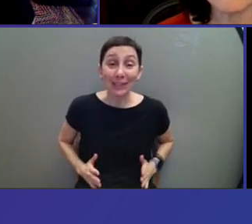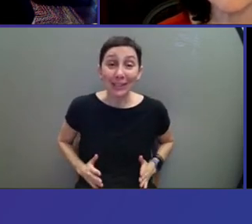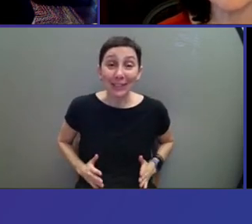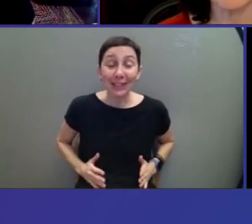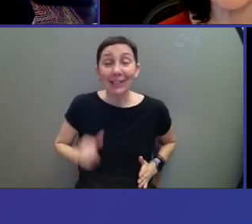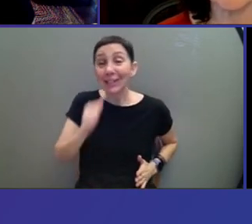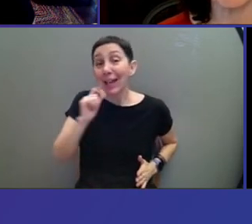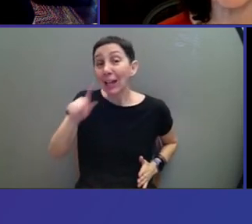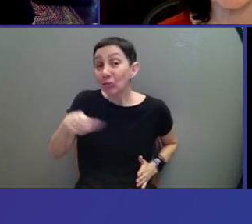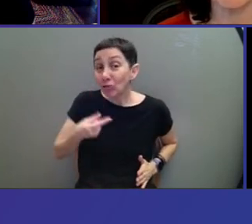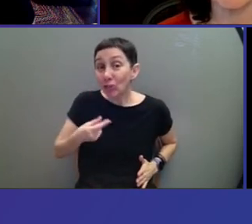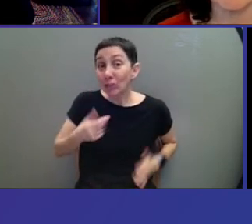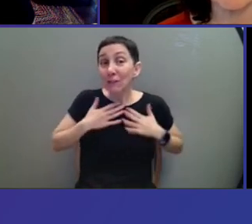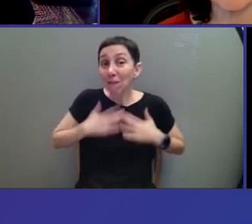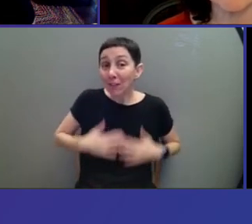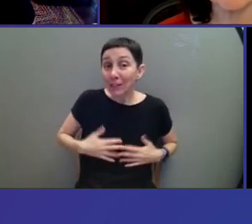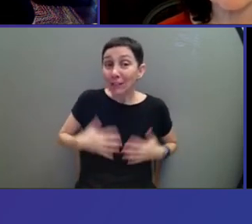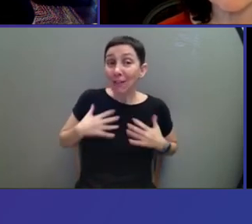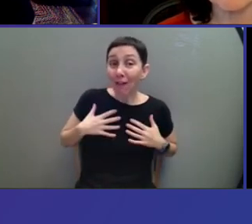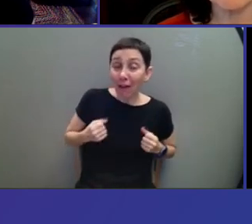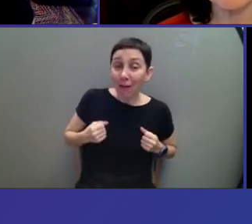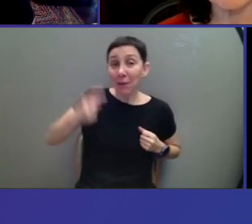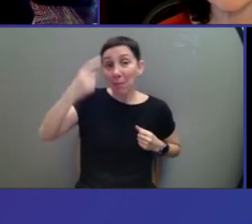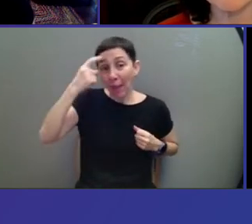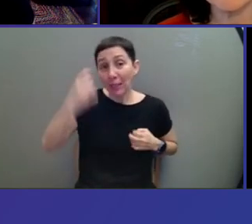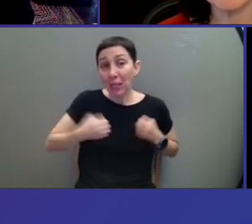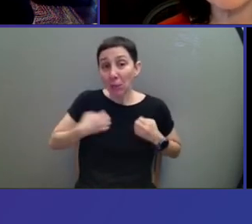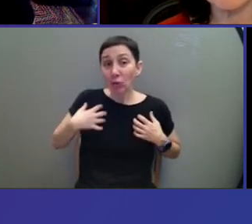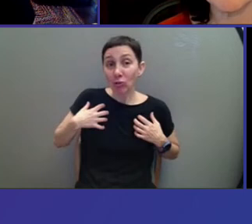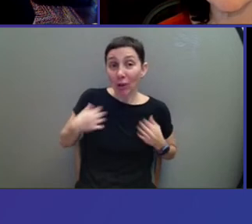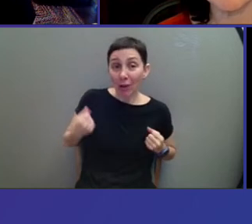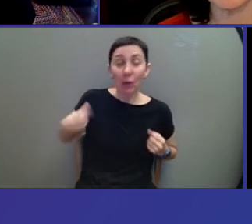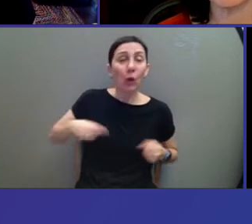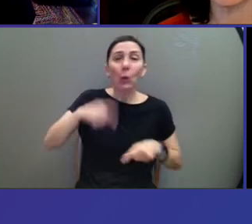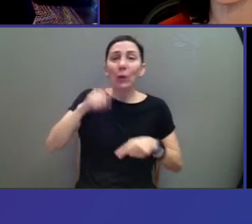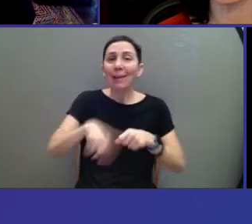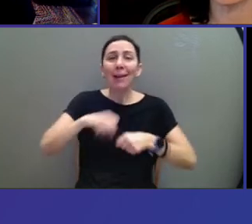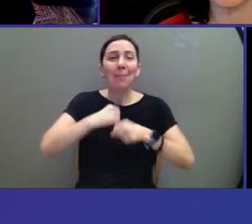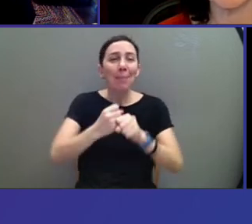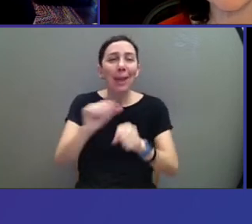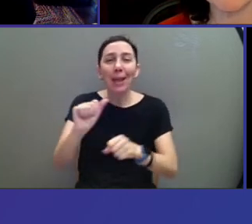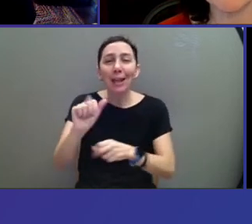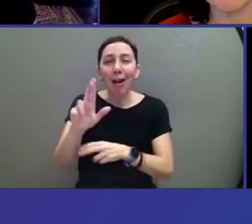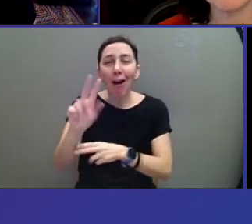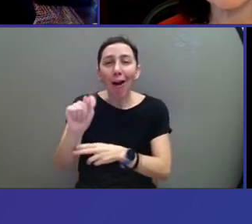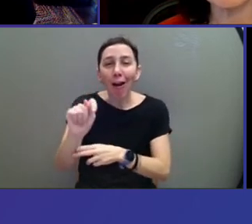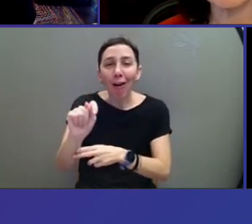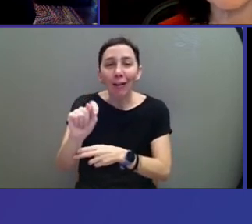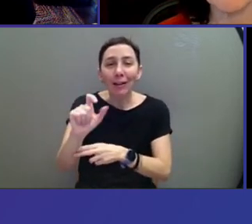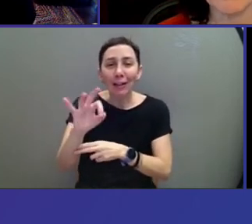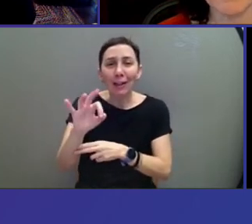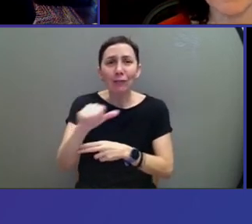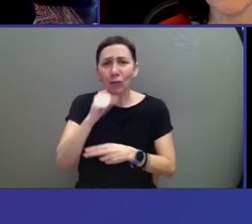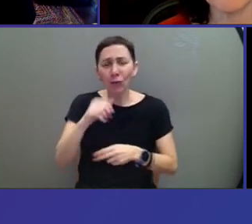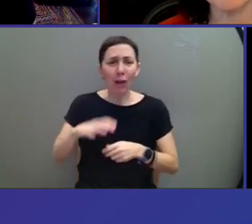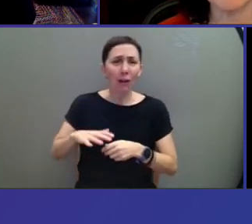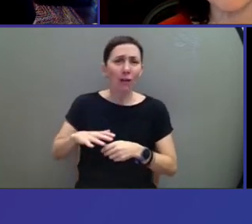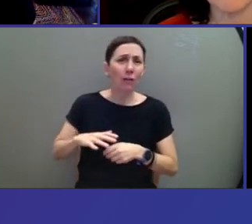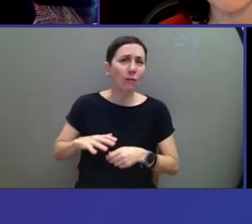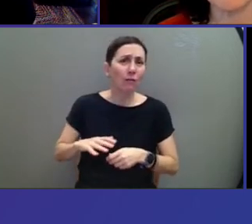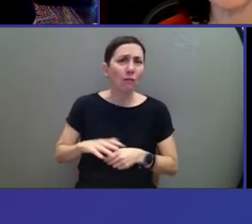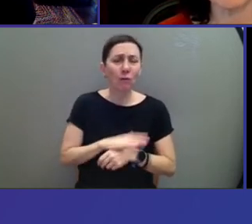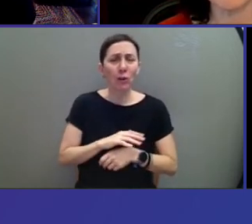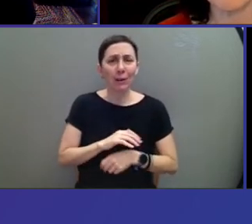physical, but it's also mental and emotional, and that artists can't do the work if they're not actually fully realized and fully